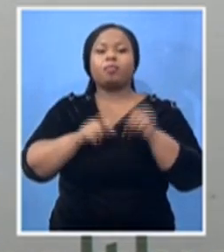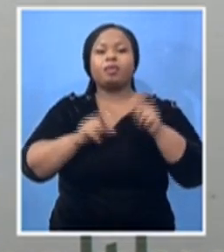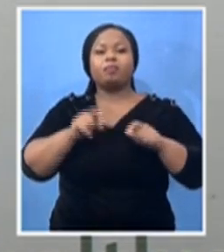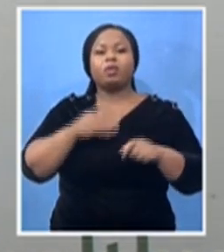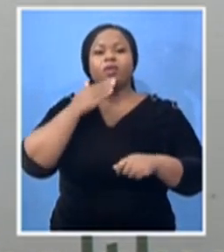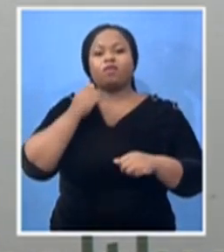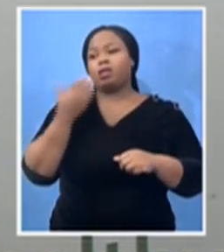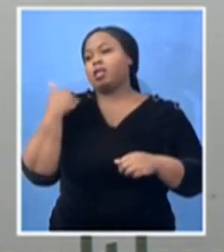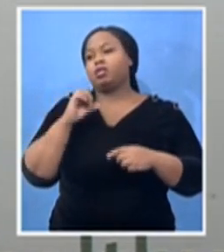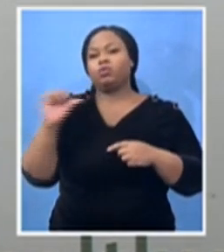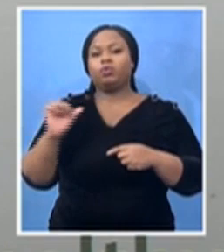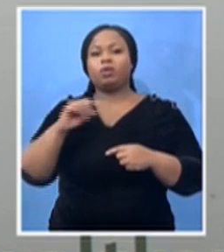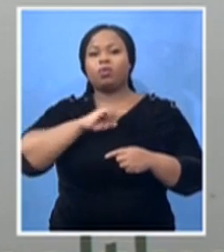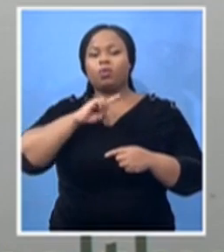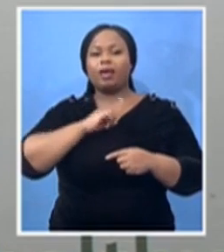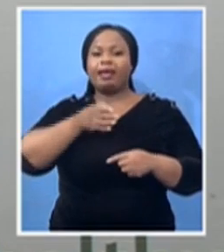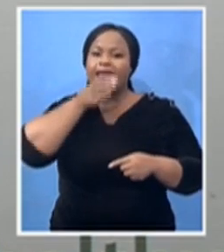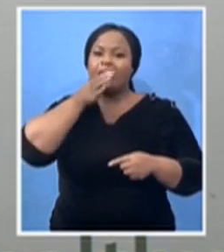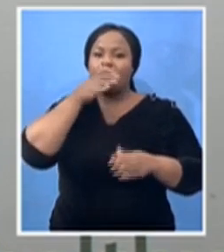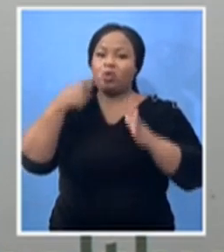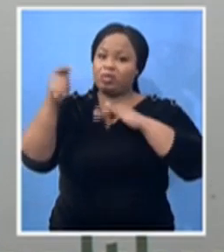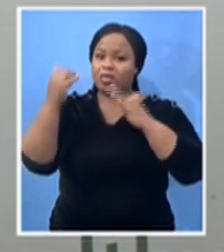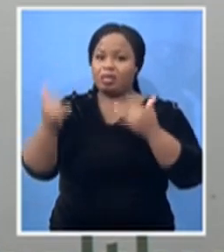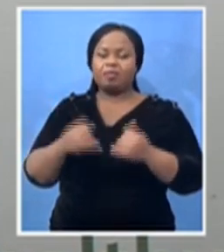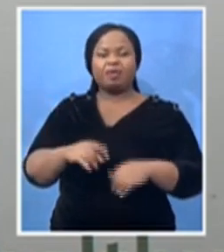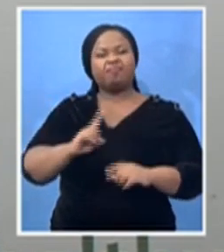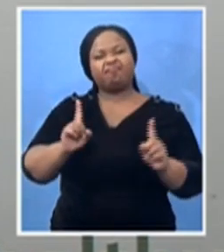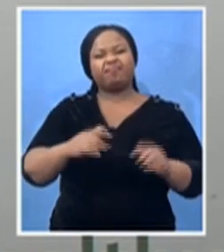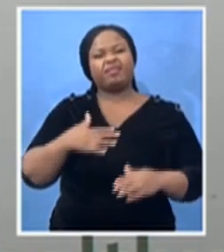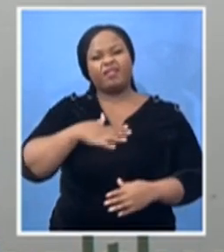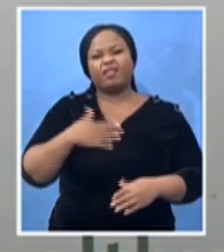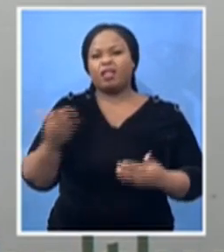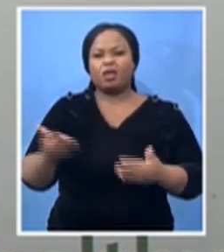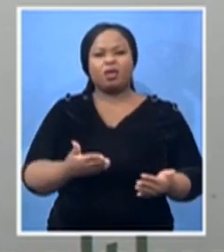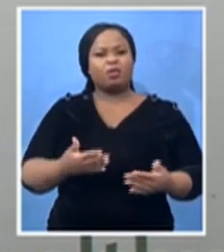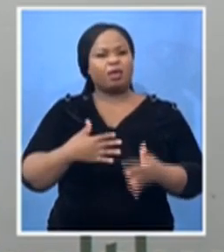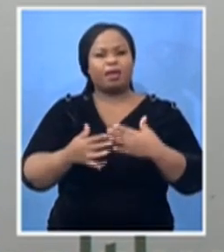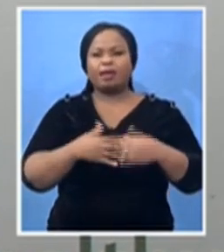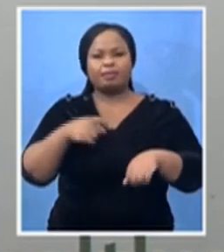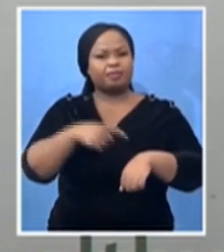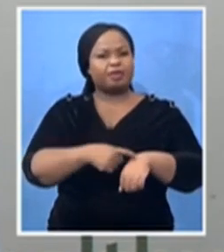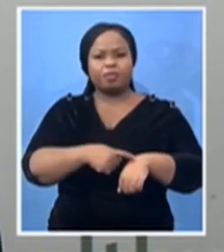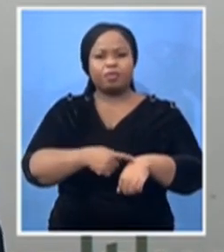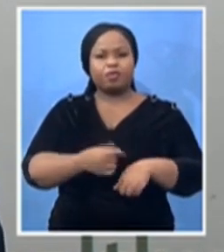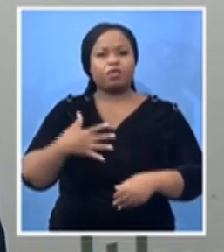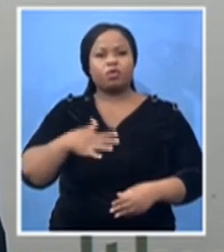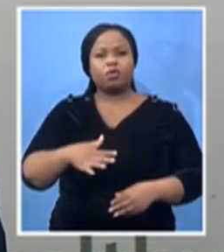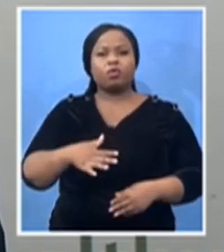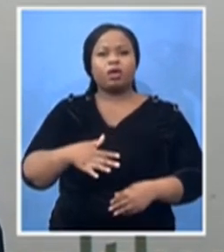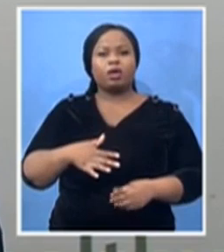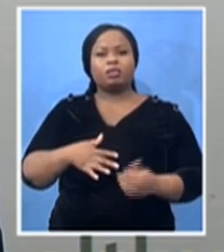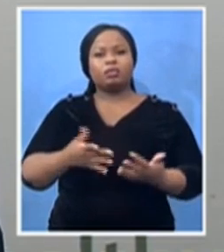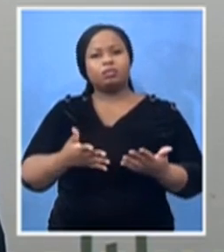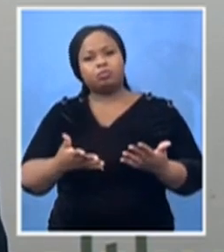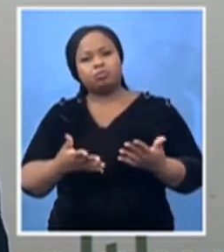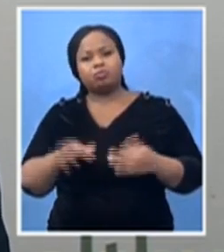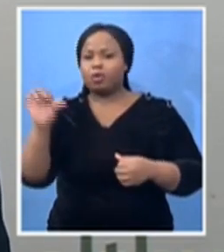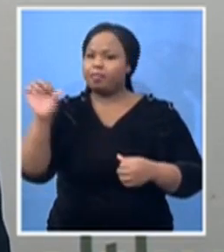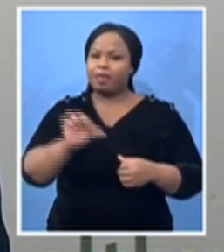feel welcome. You are home here anytime. If you want to make a turn, you can come here. In actual fact, there is an airstrip